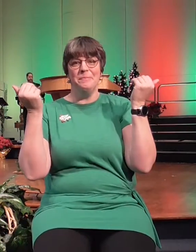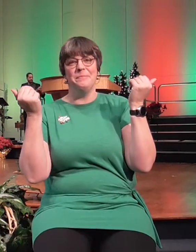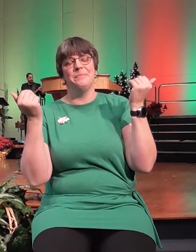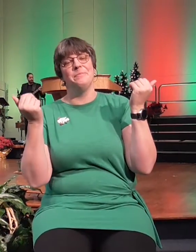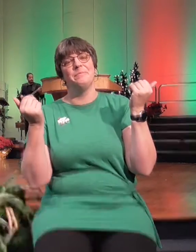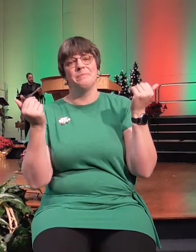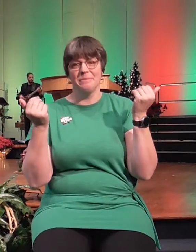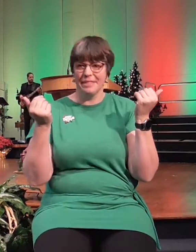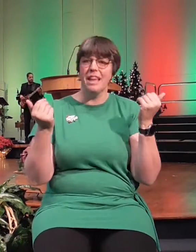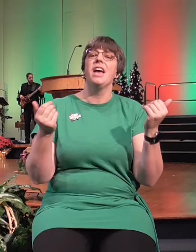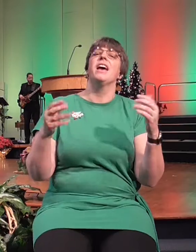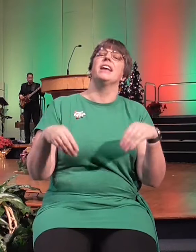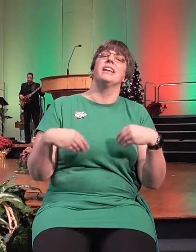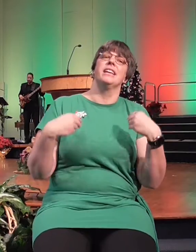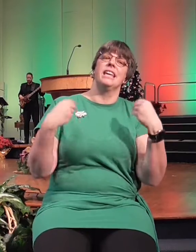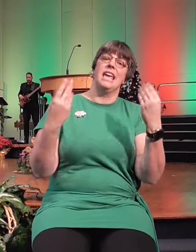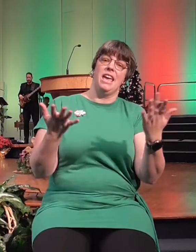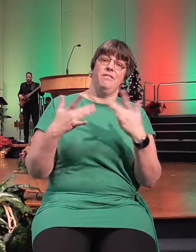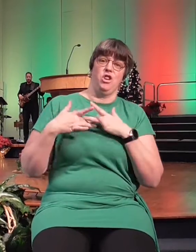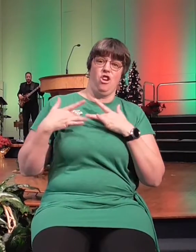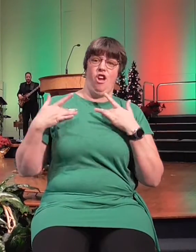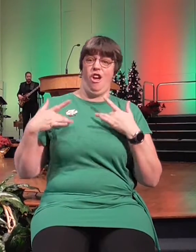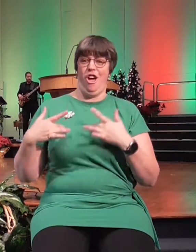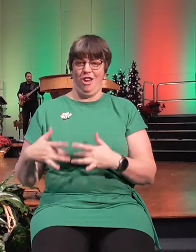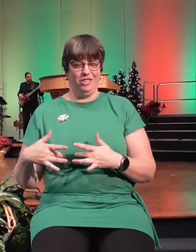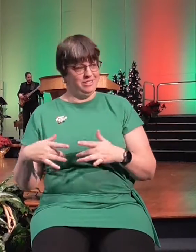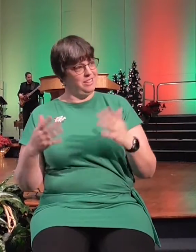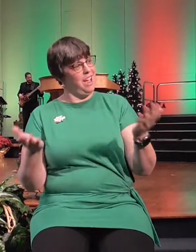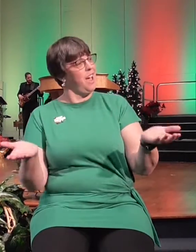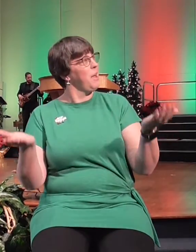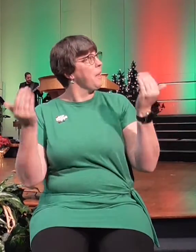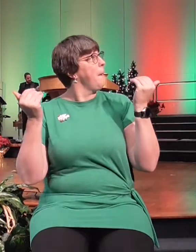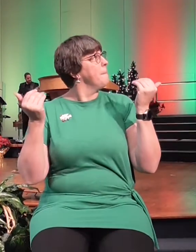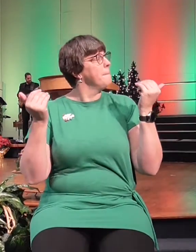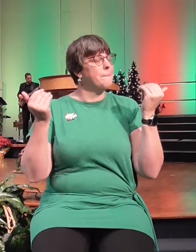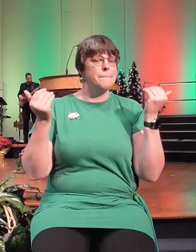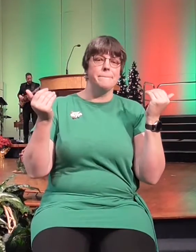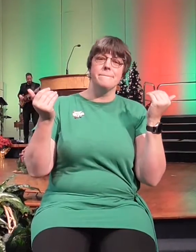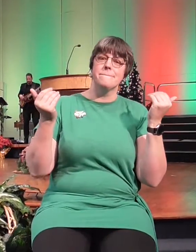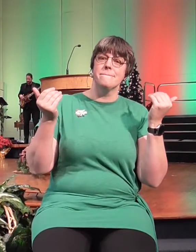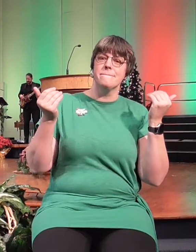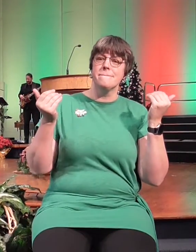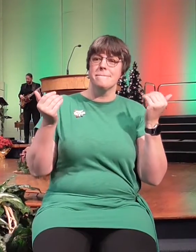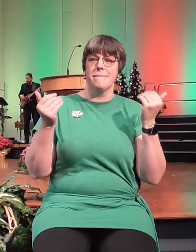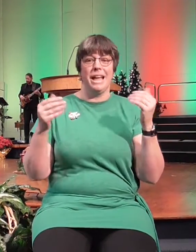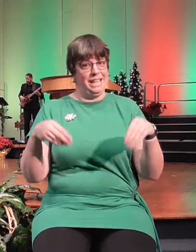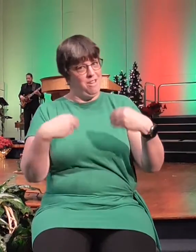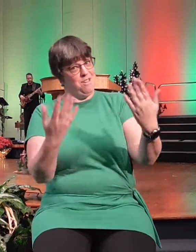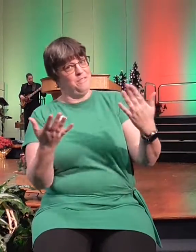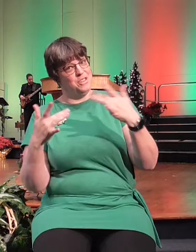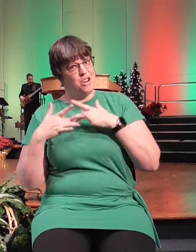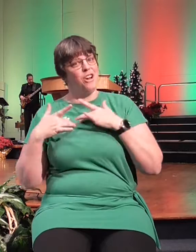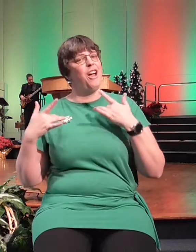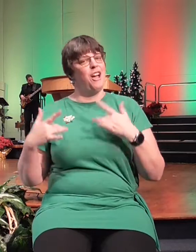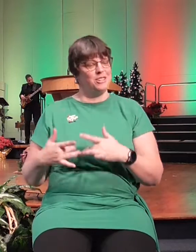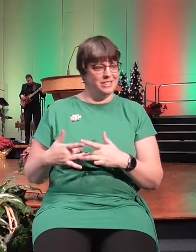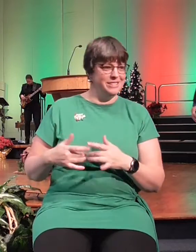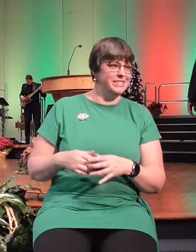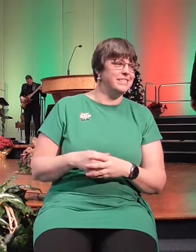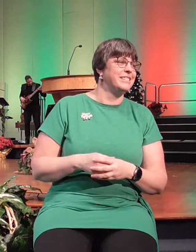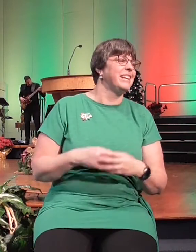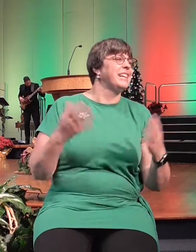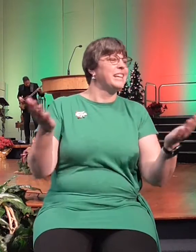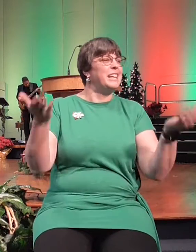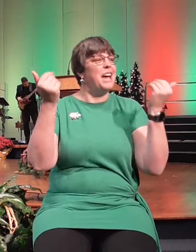Come, give your heart. Come, give your heart.